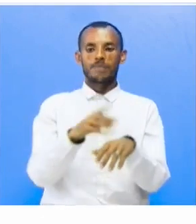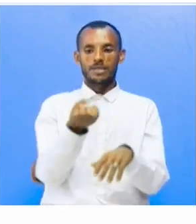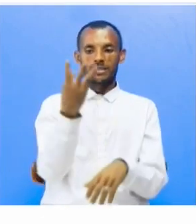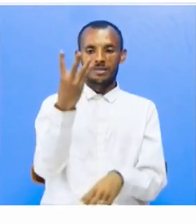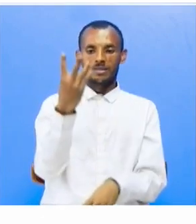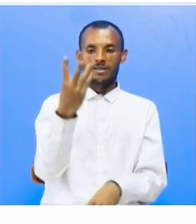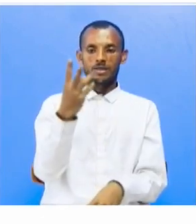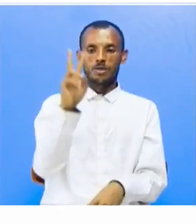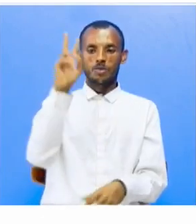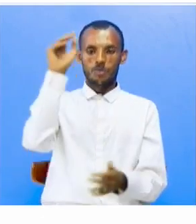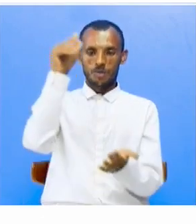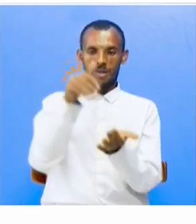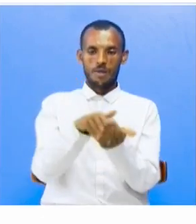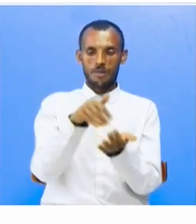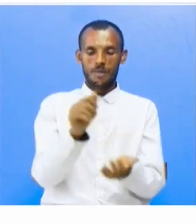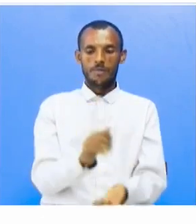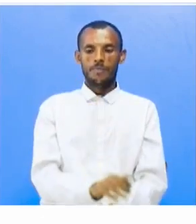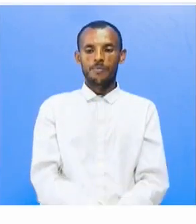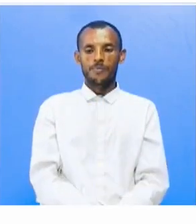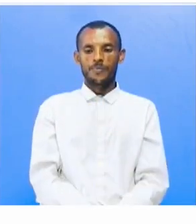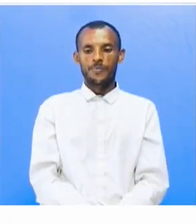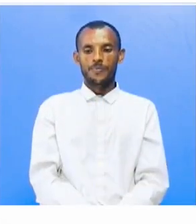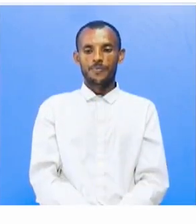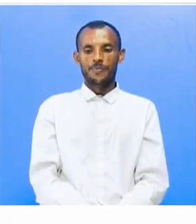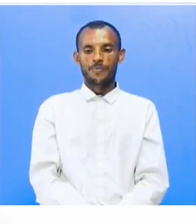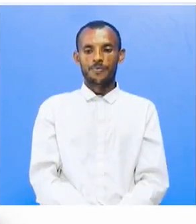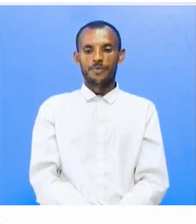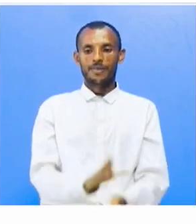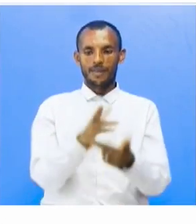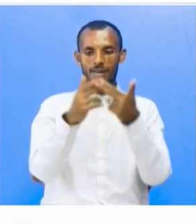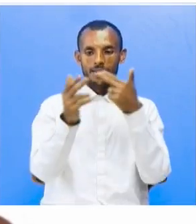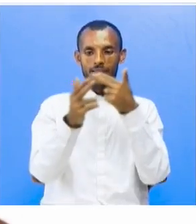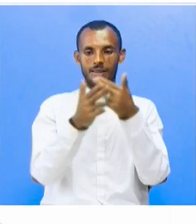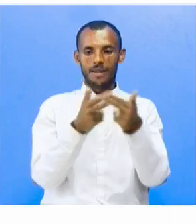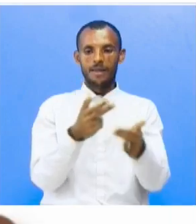is 2,000